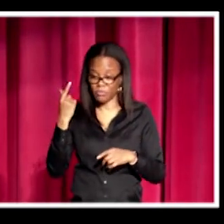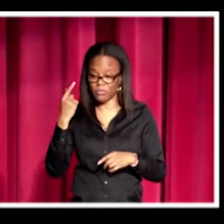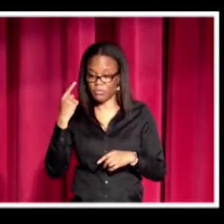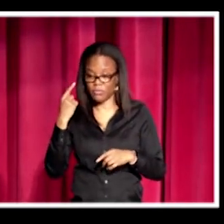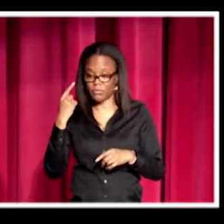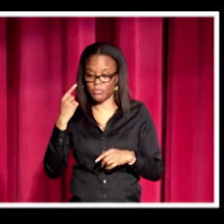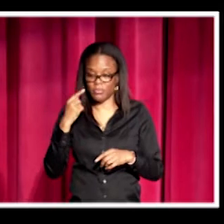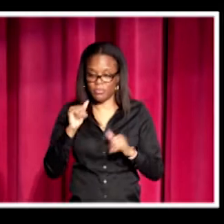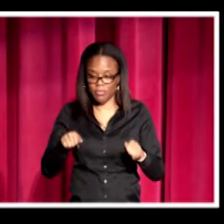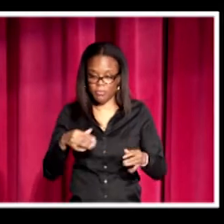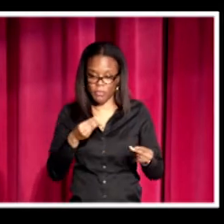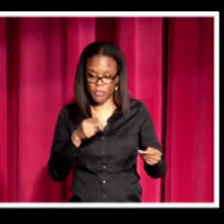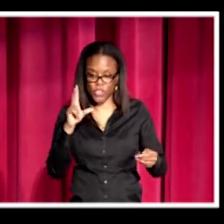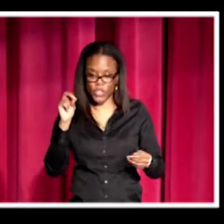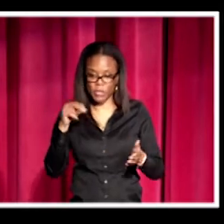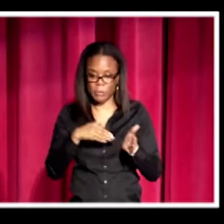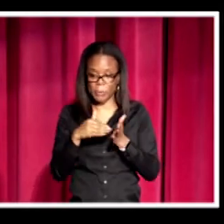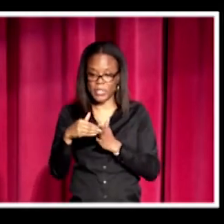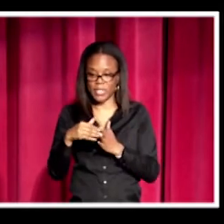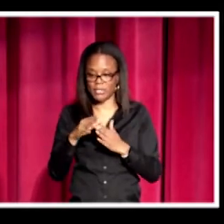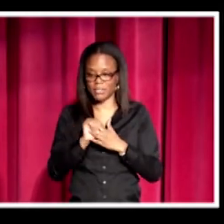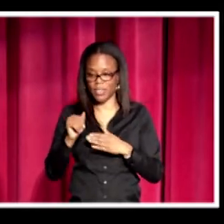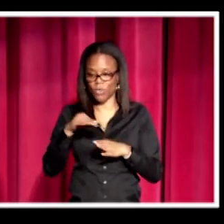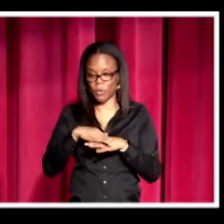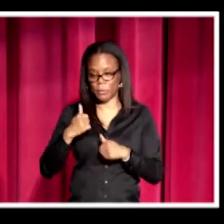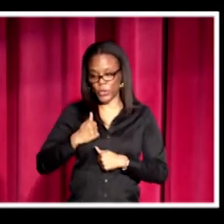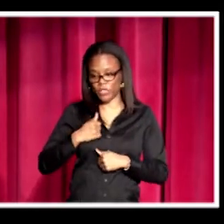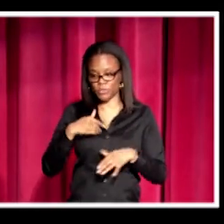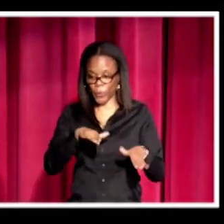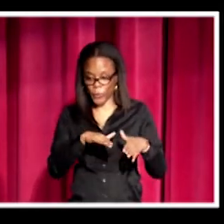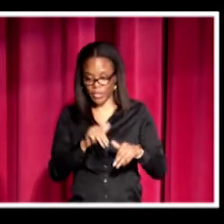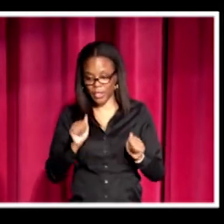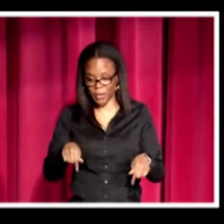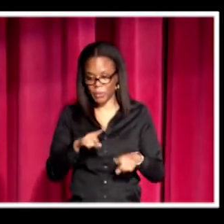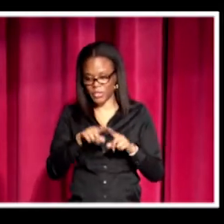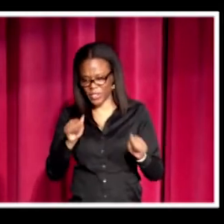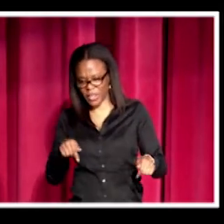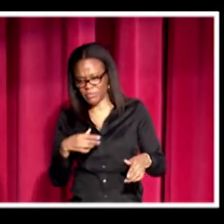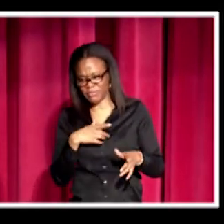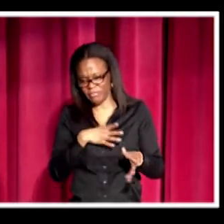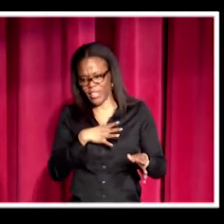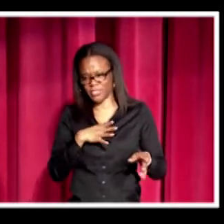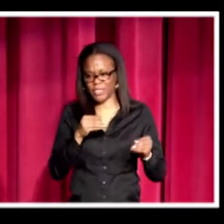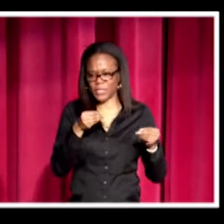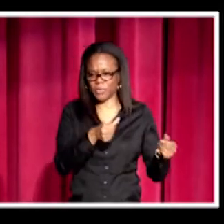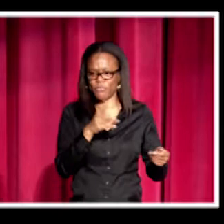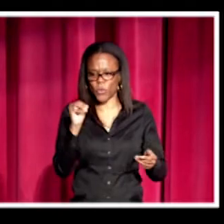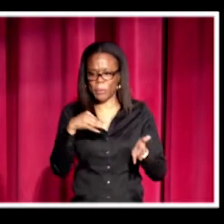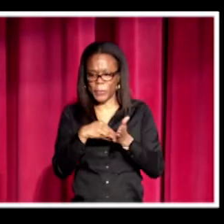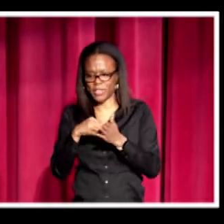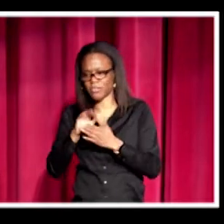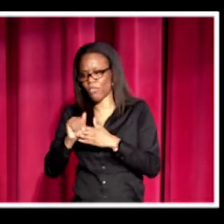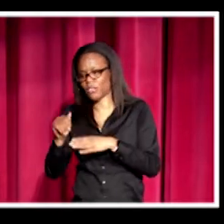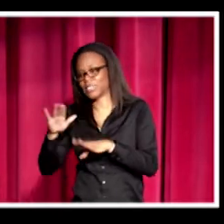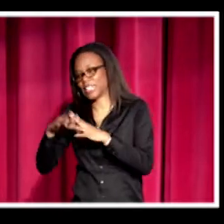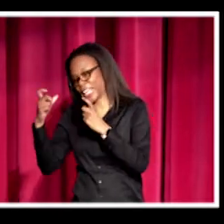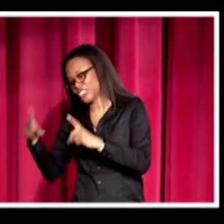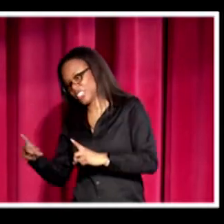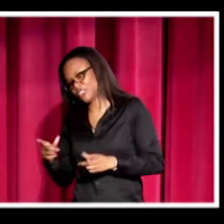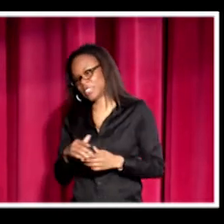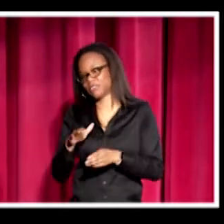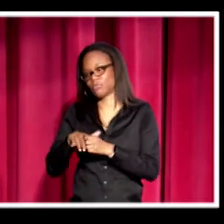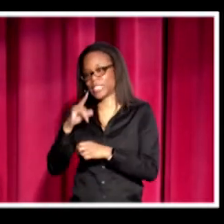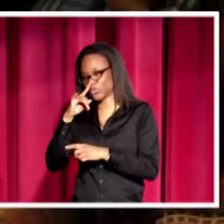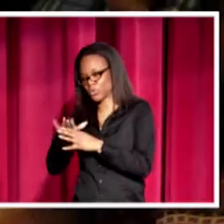$30 million on a military parade, we can certainly spend $40 million sending our kids